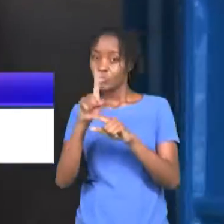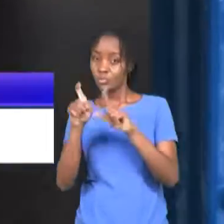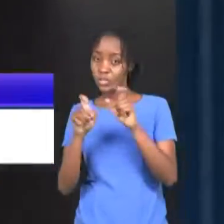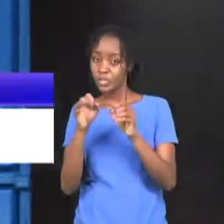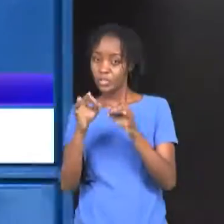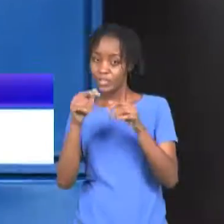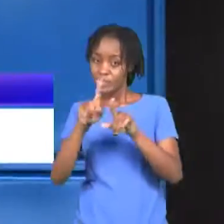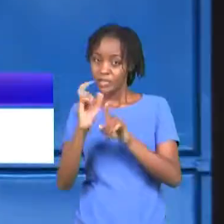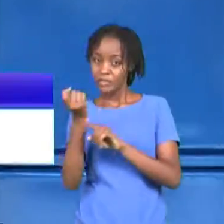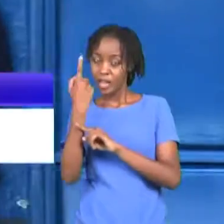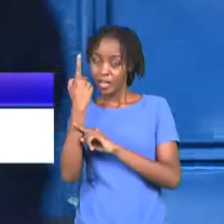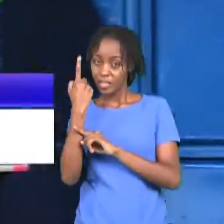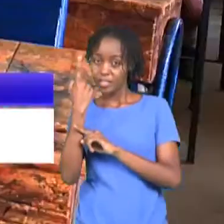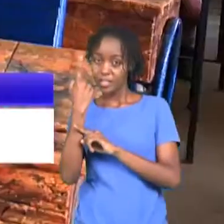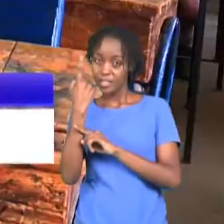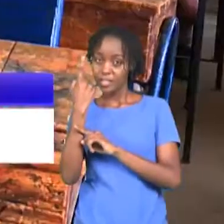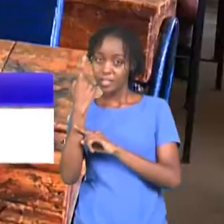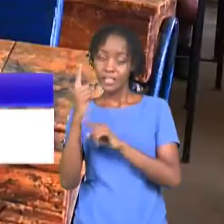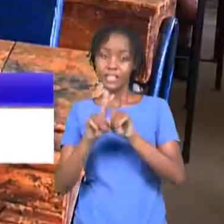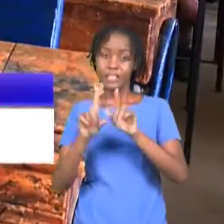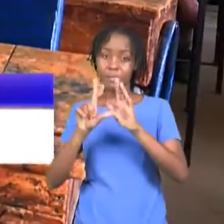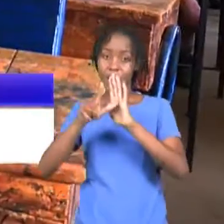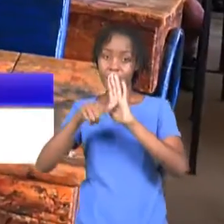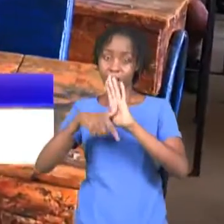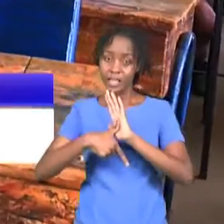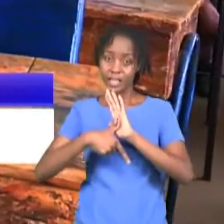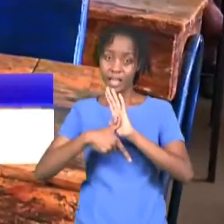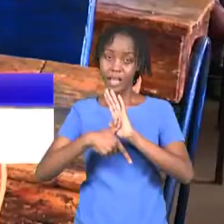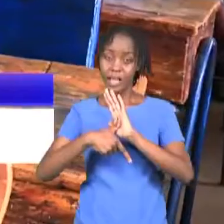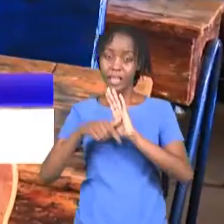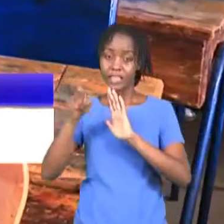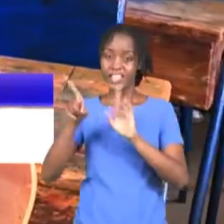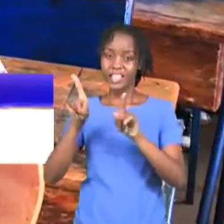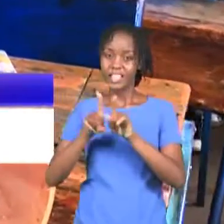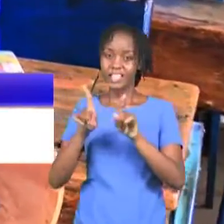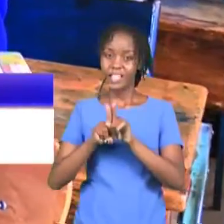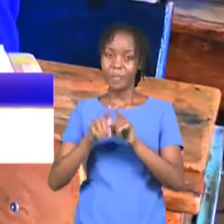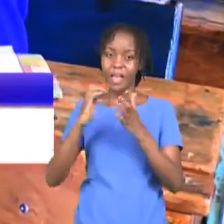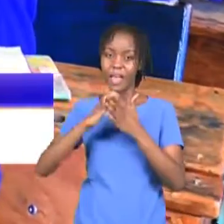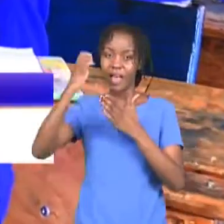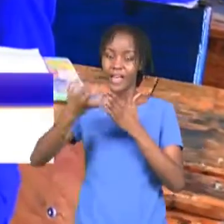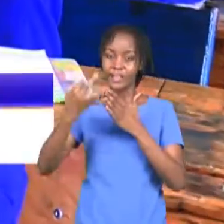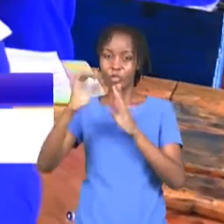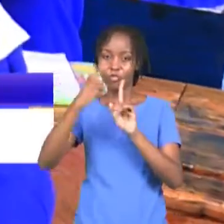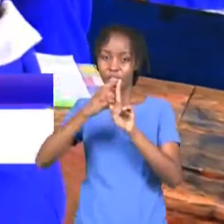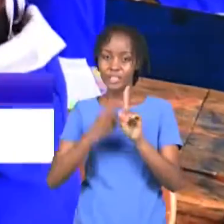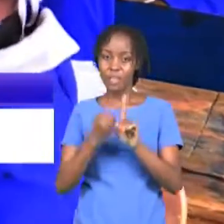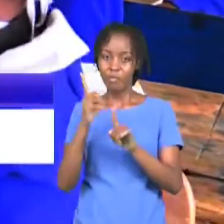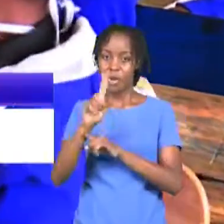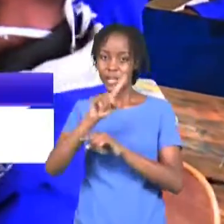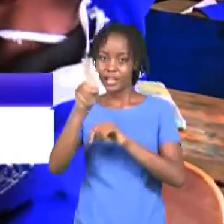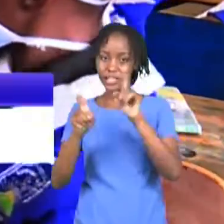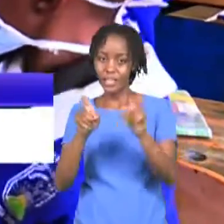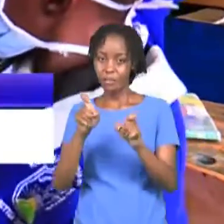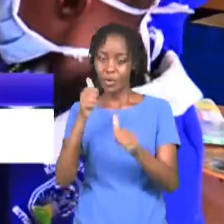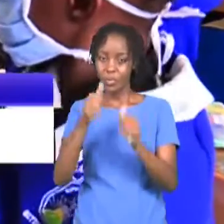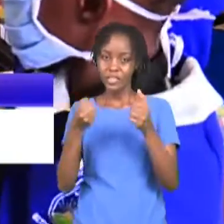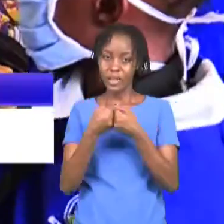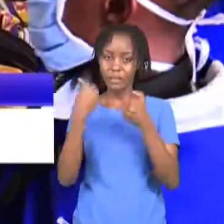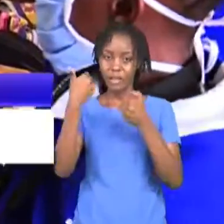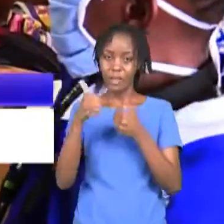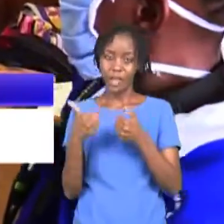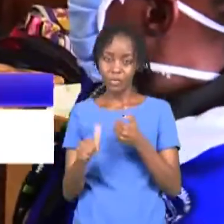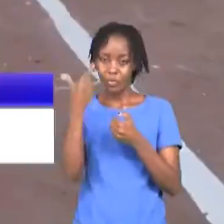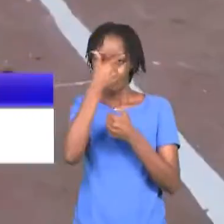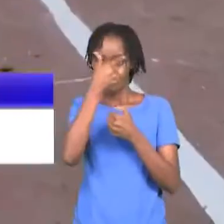understanding among the learners, and will be considered as the end of Term 1 exams that were not done when schools were indefinitely closed over